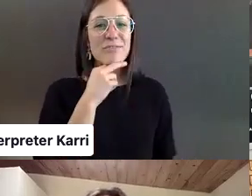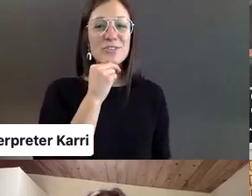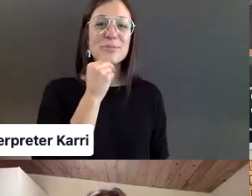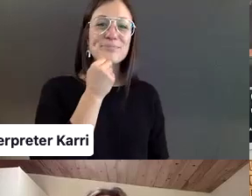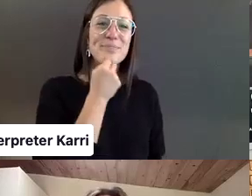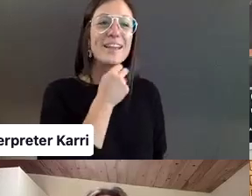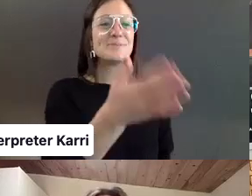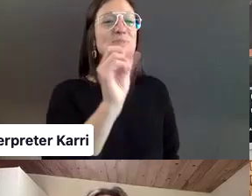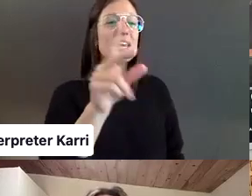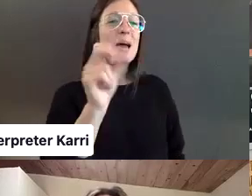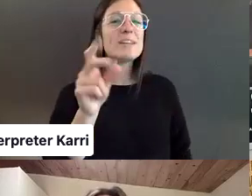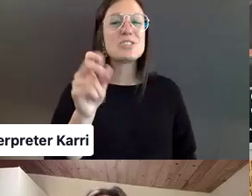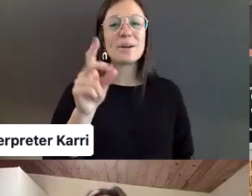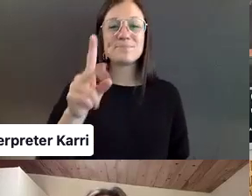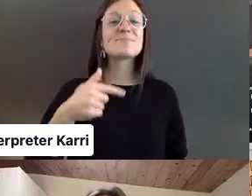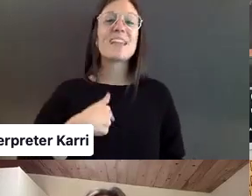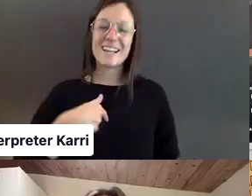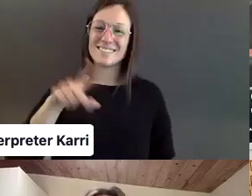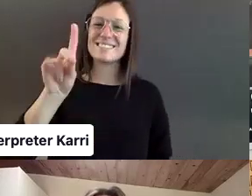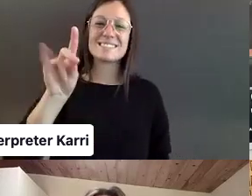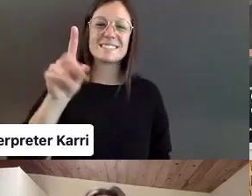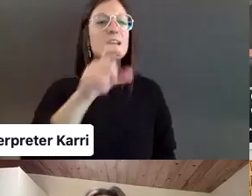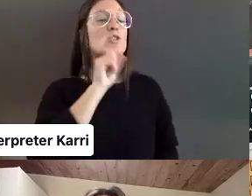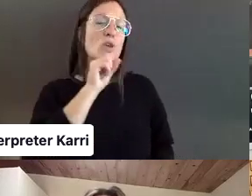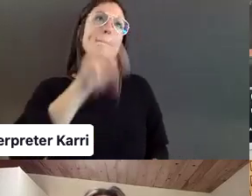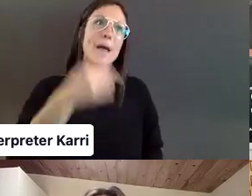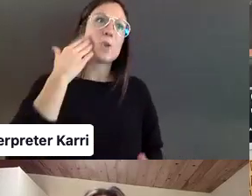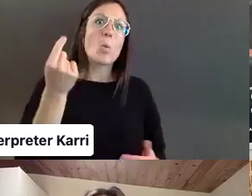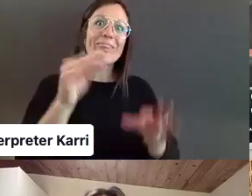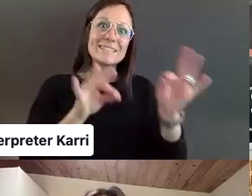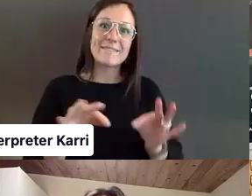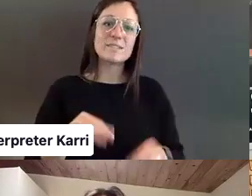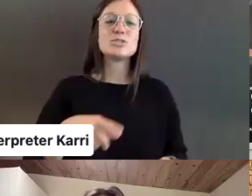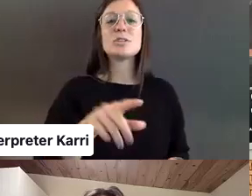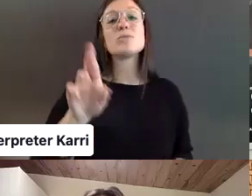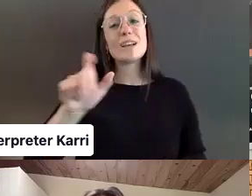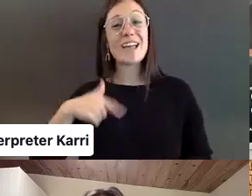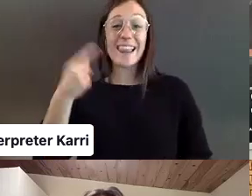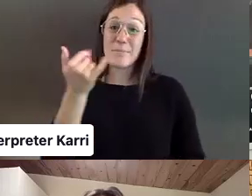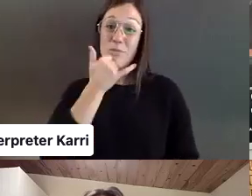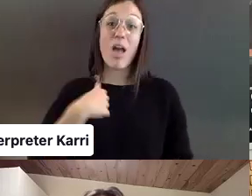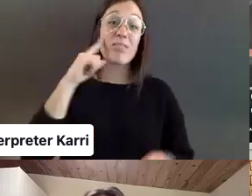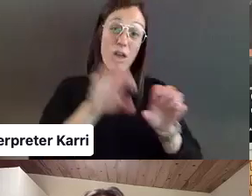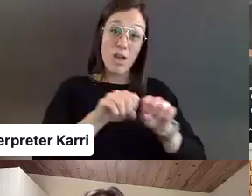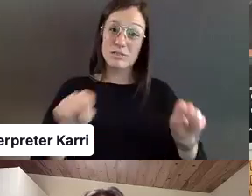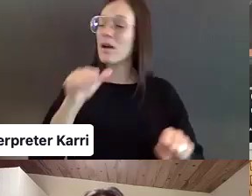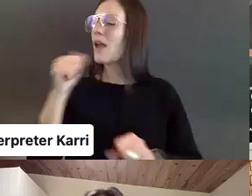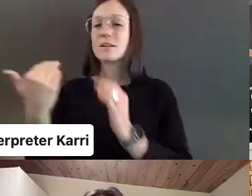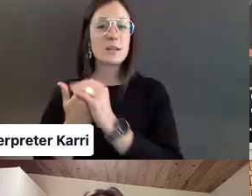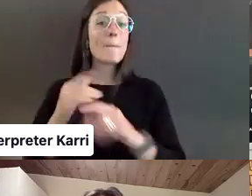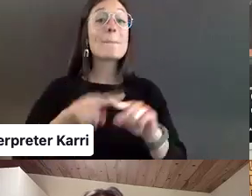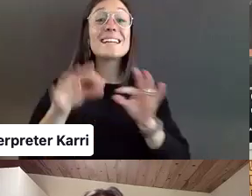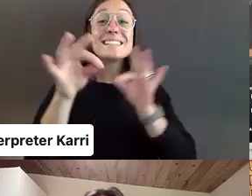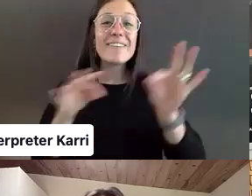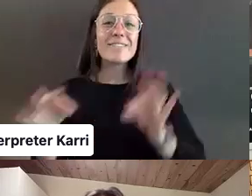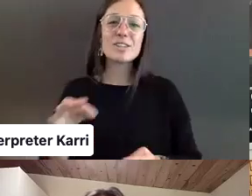actually. Rachel. Okay, because I actually Shauna wants to know what the definition is. Myself wrong because Yeah. I thought a hot dog was not a sandwich, but This the has been a